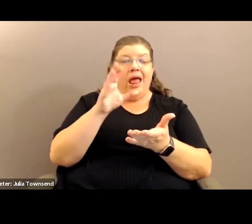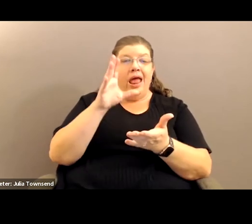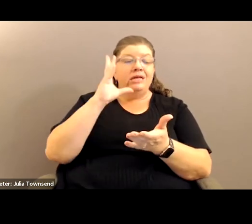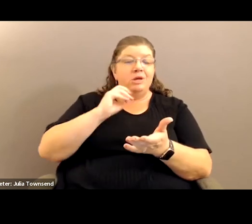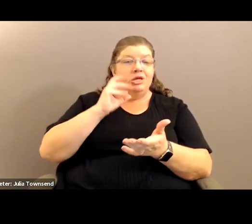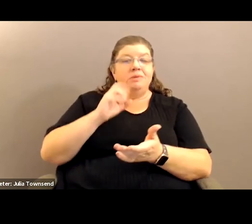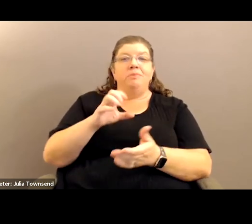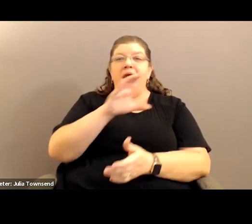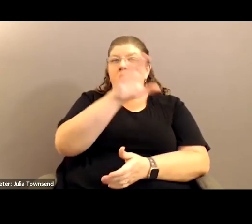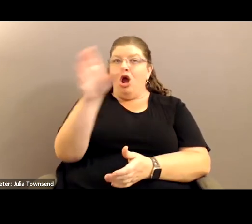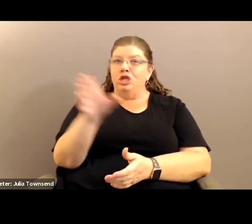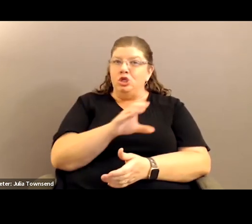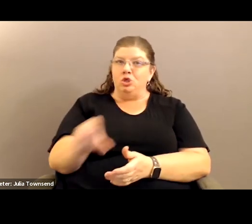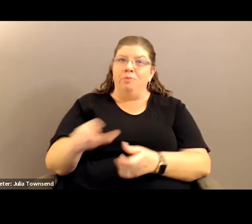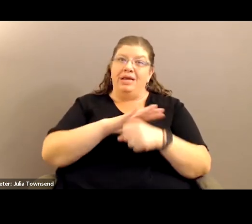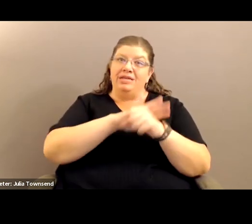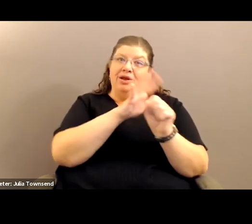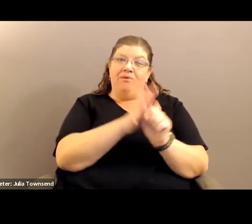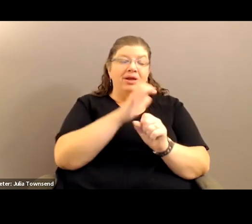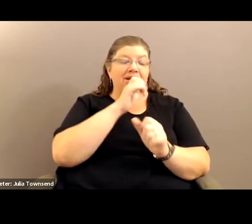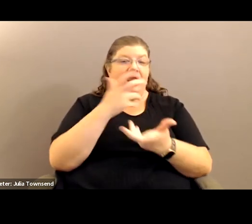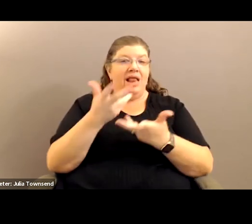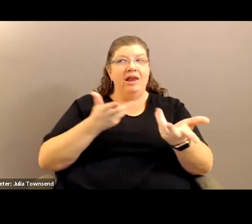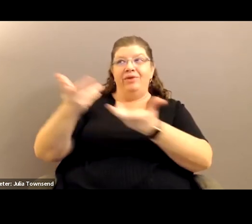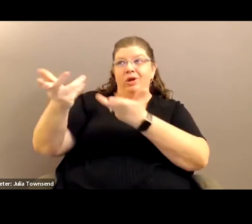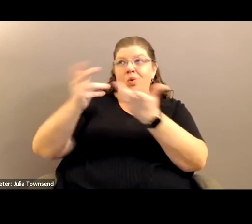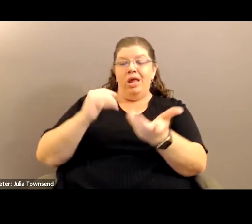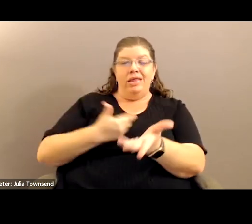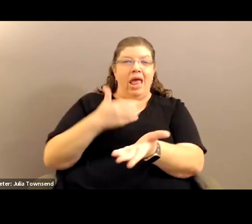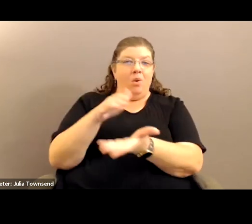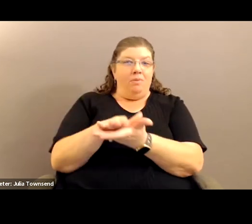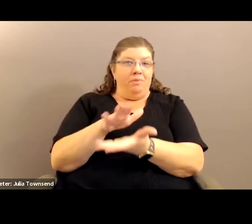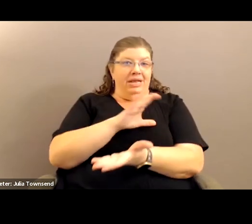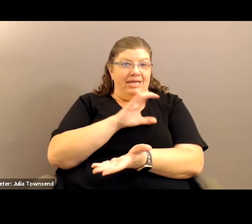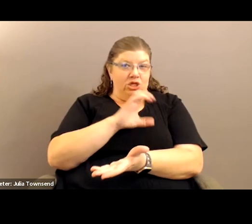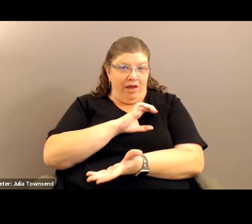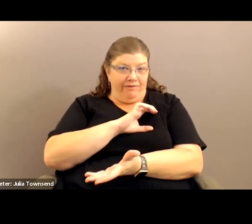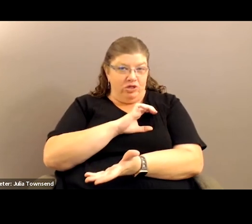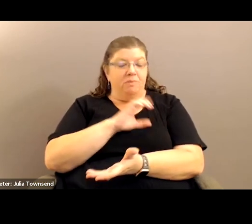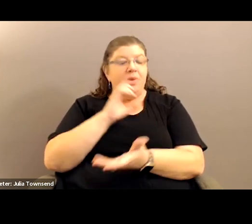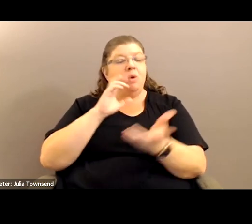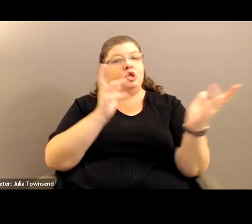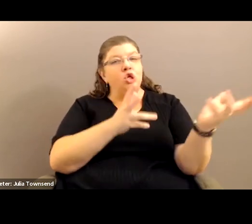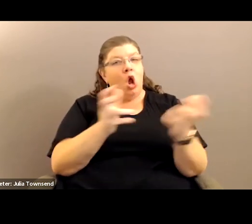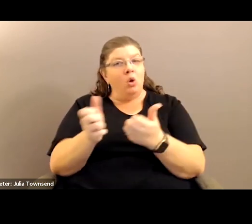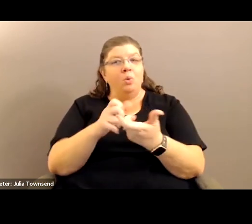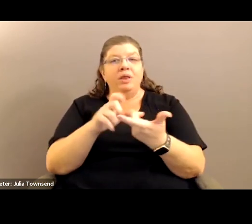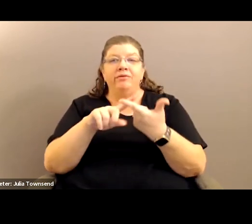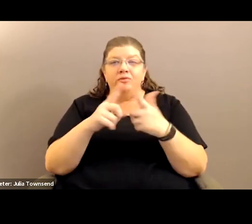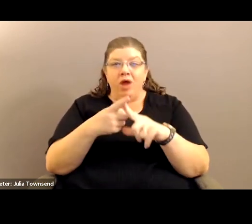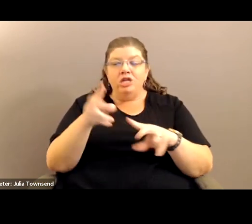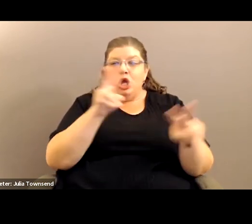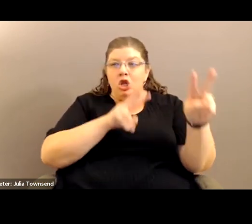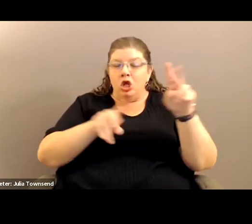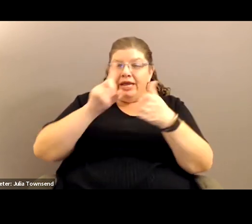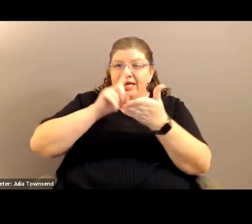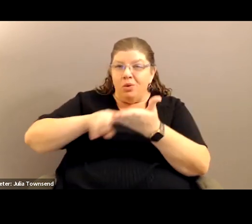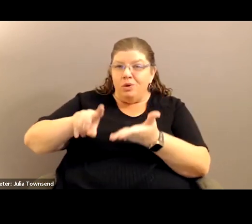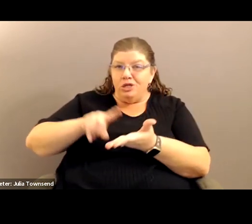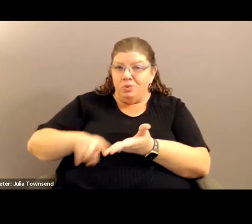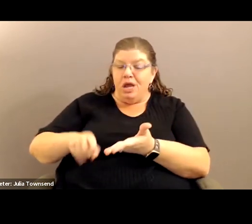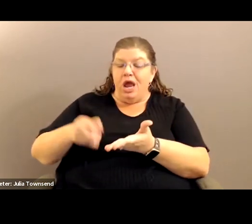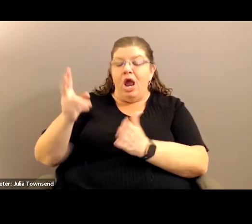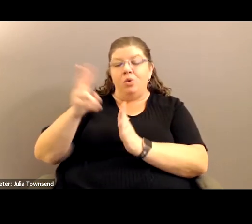covid so i have not had much interaction with our police officer at san marcos but in talking to friends and looking at some of the research and reading the